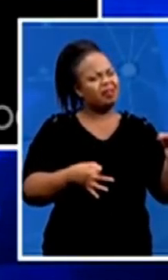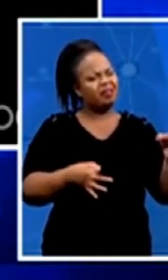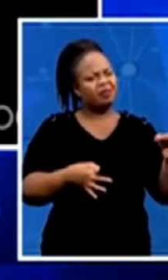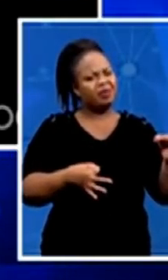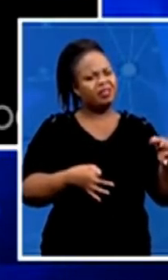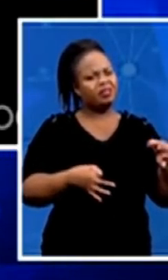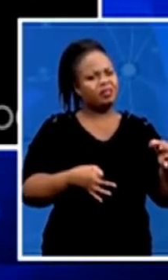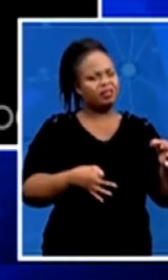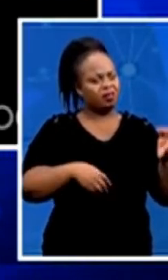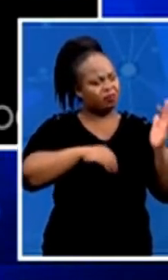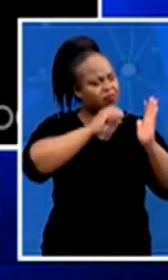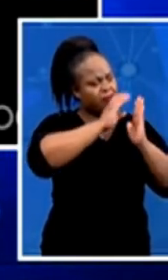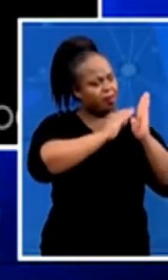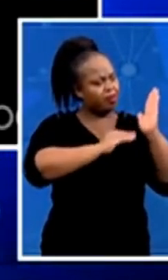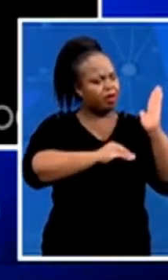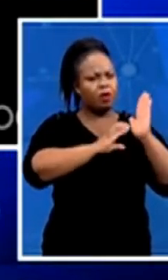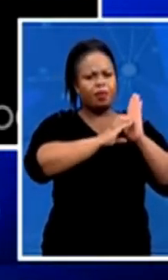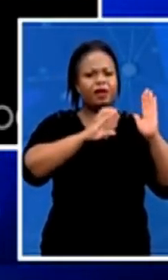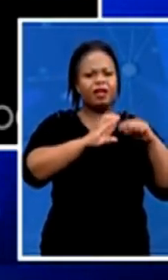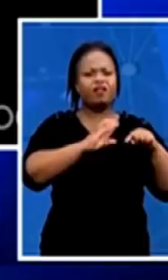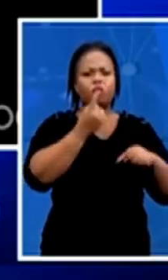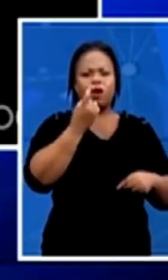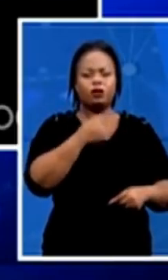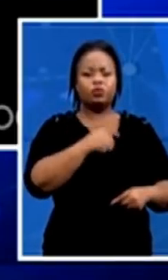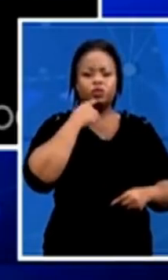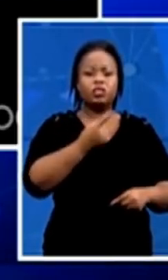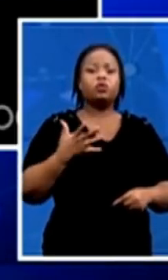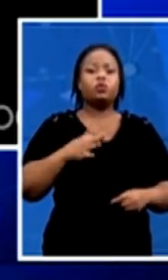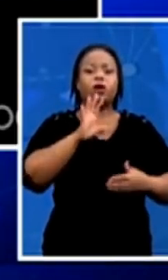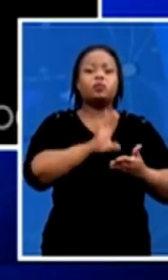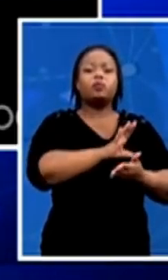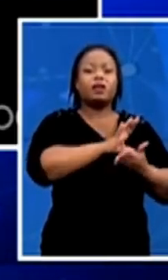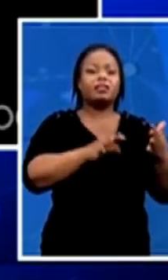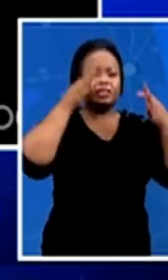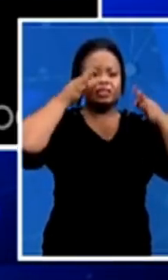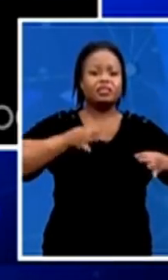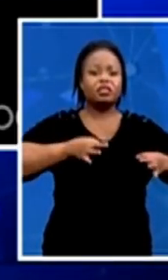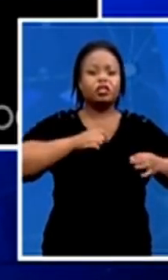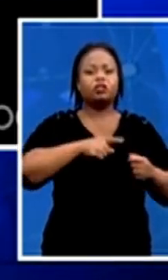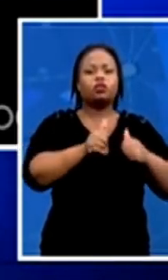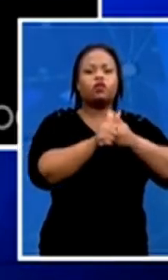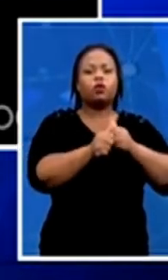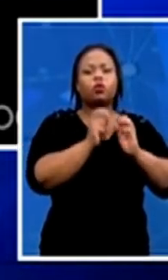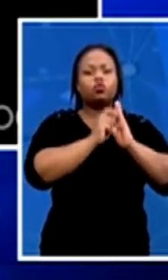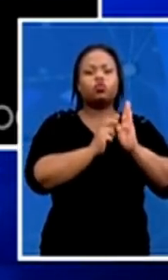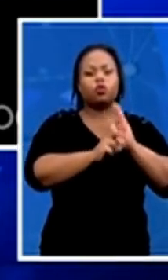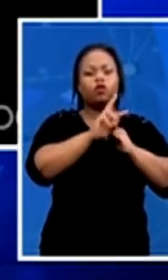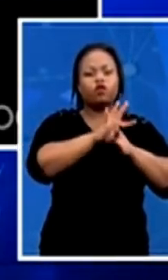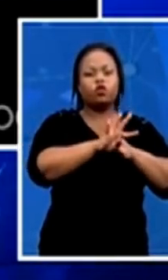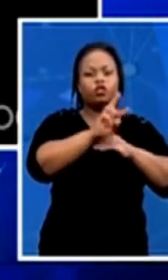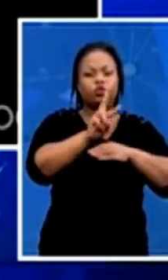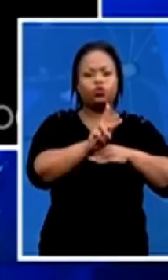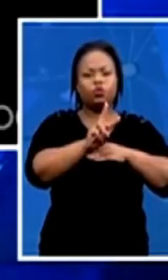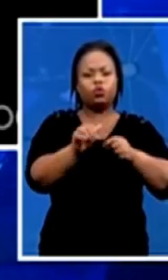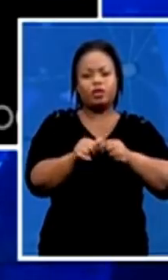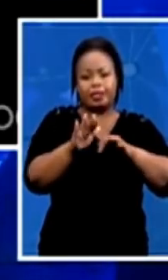notice of motion that you seek rescission based on Rule 42, read with Rule 29 of this court's rules.